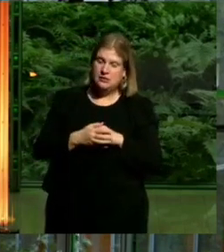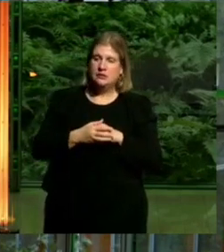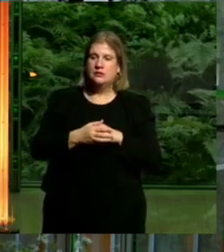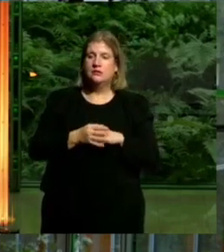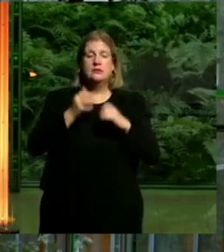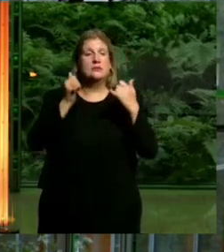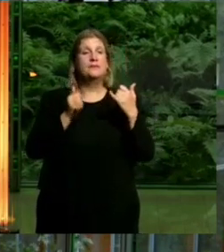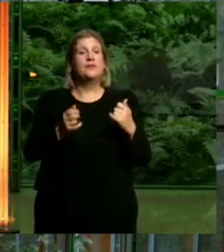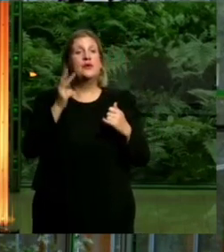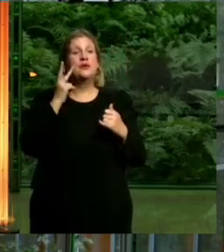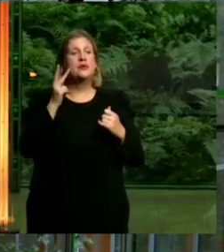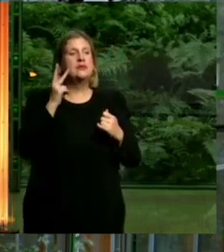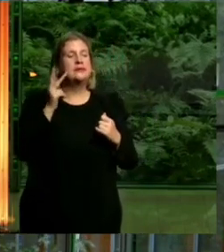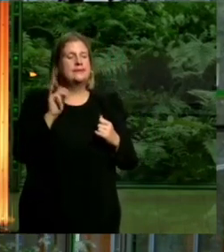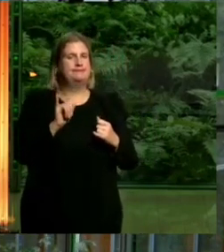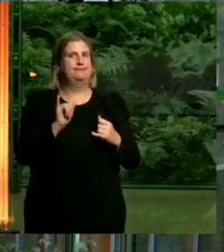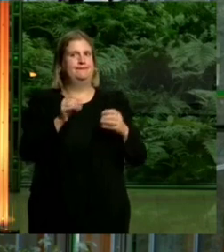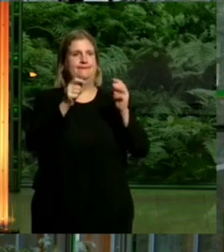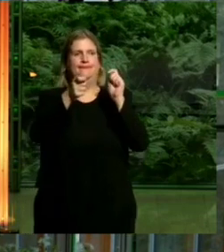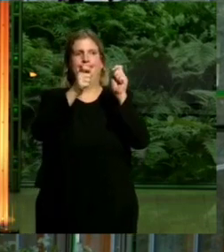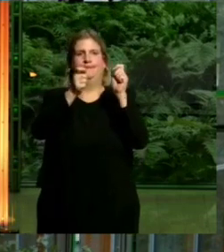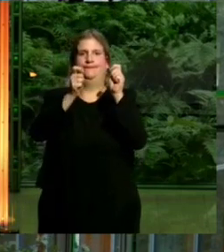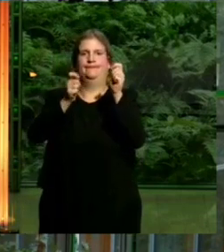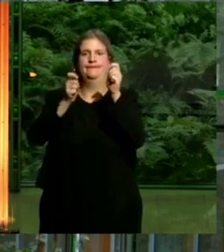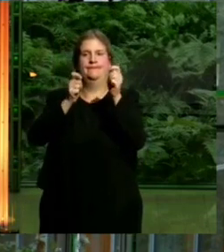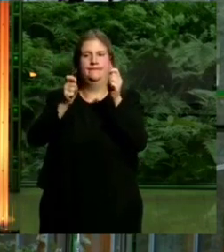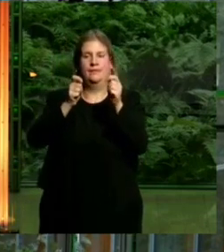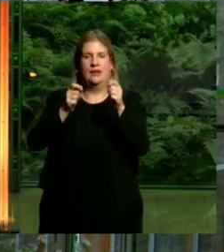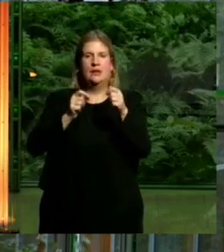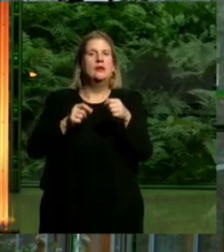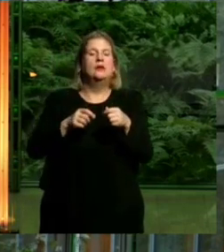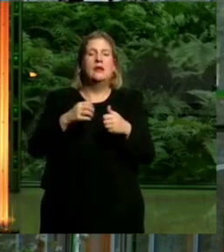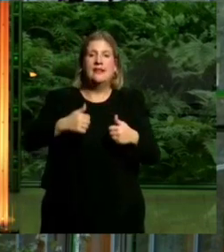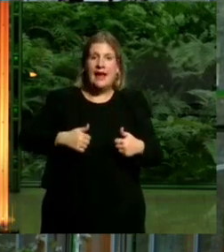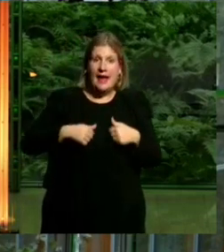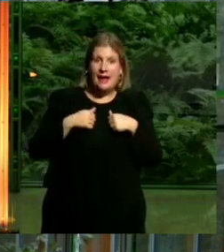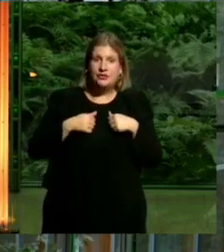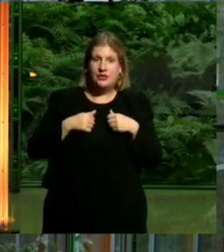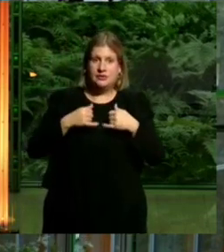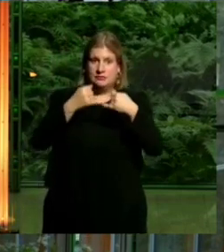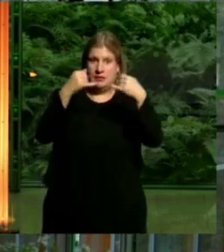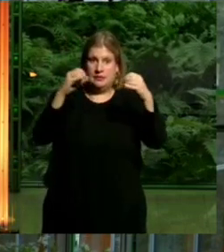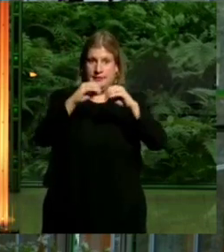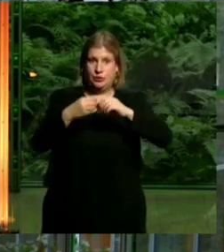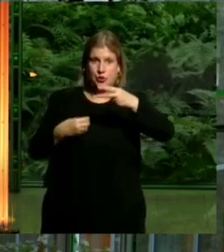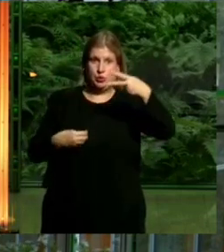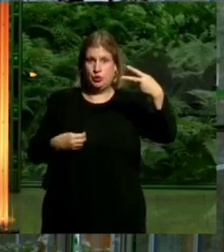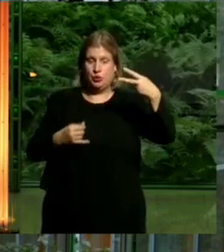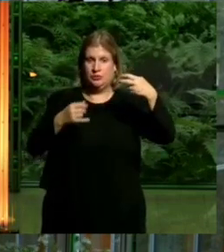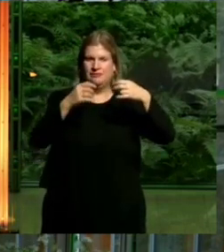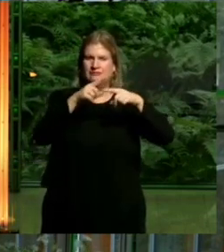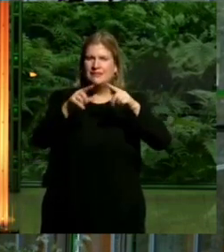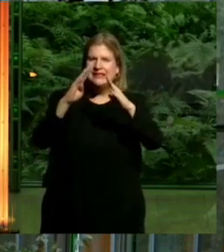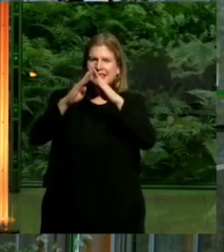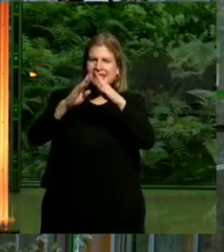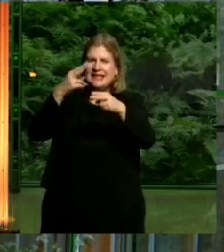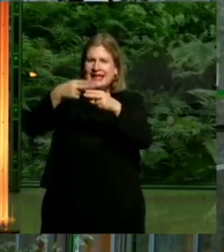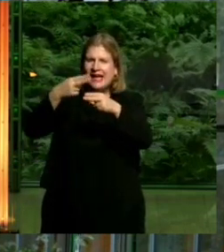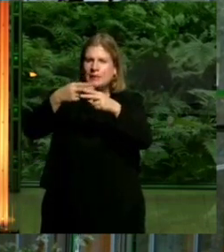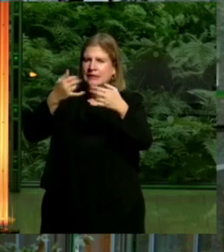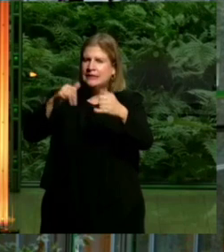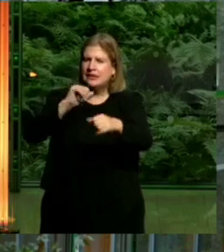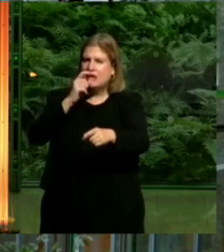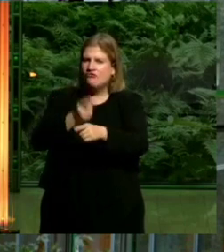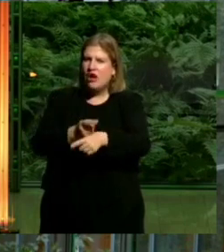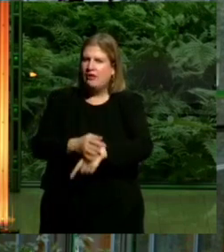that it's starting to like do a better job at the address line 2, but city name is still not